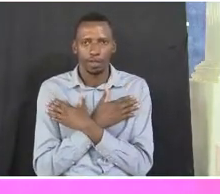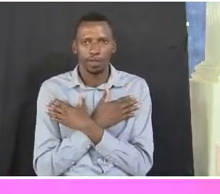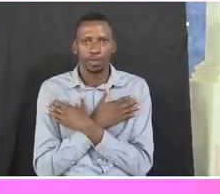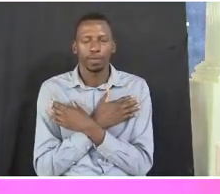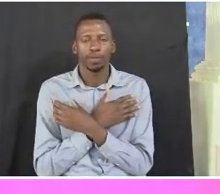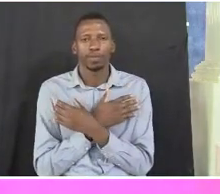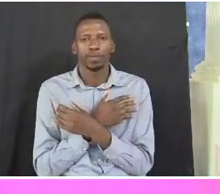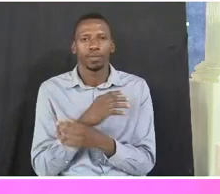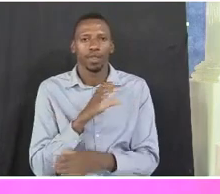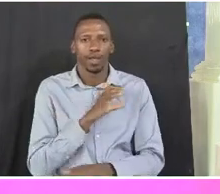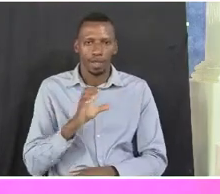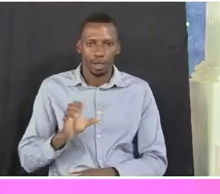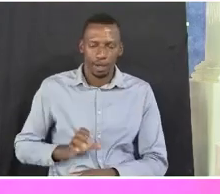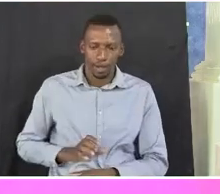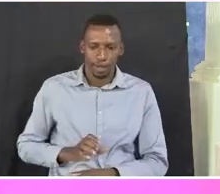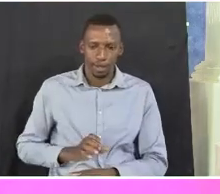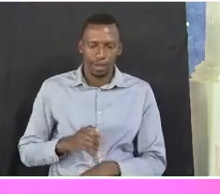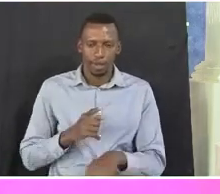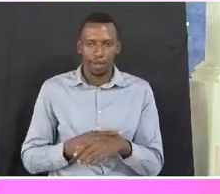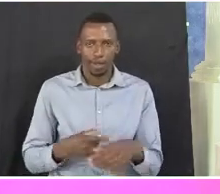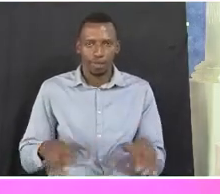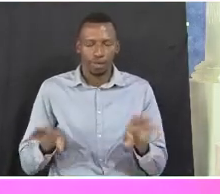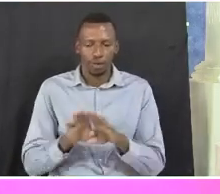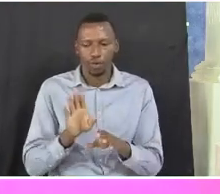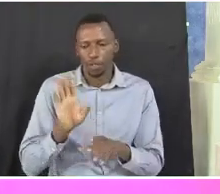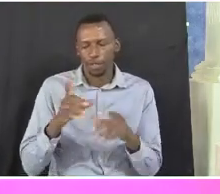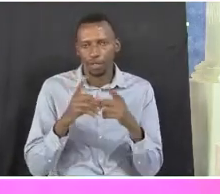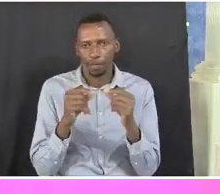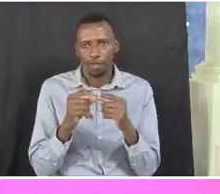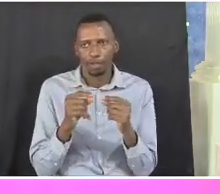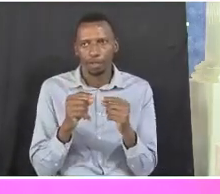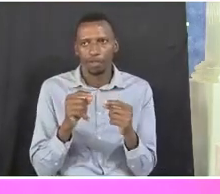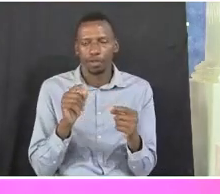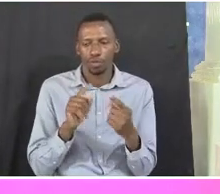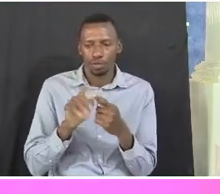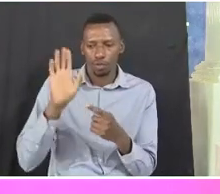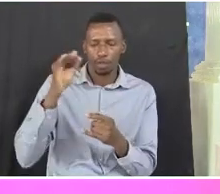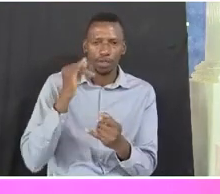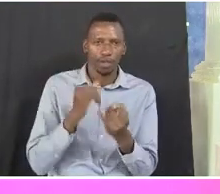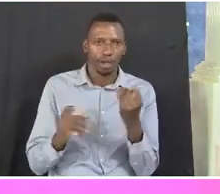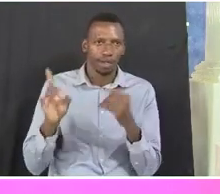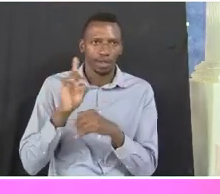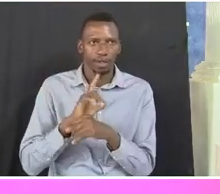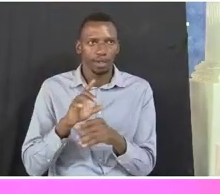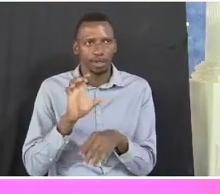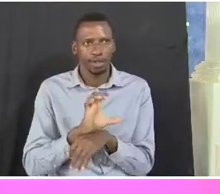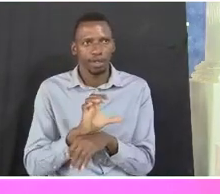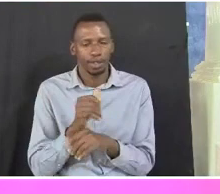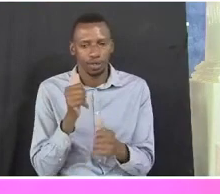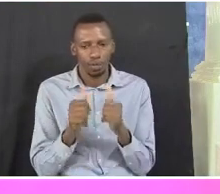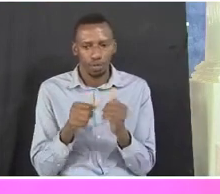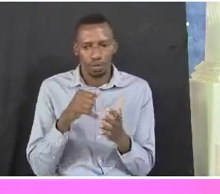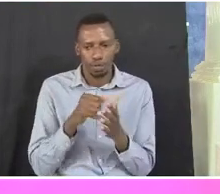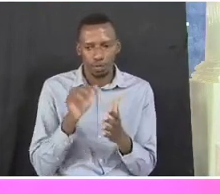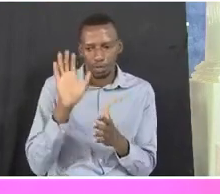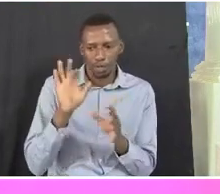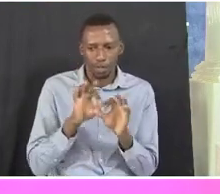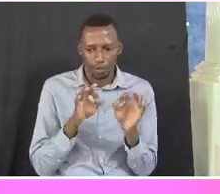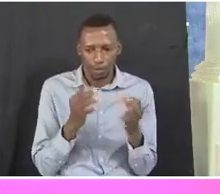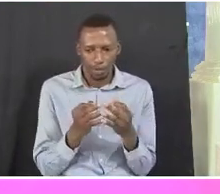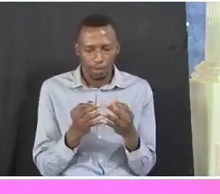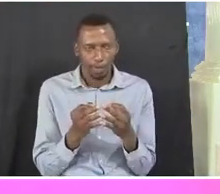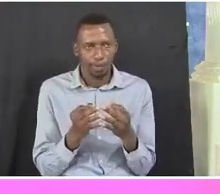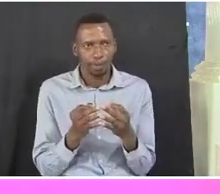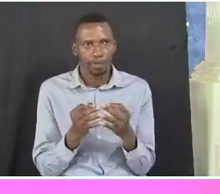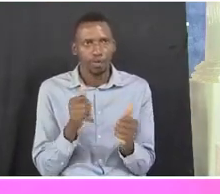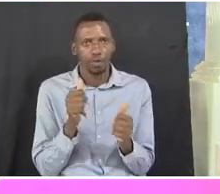Christ in closing his message to his last day church, which comprises his family that is preparing